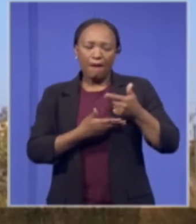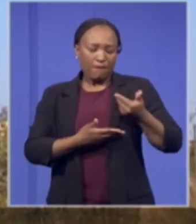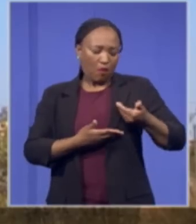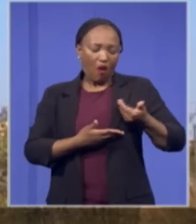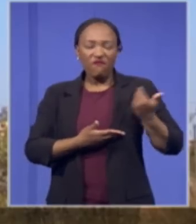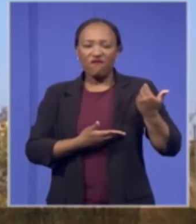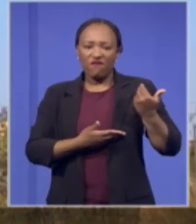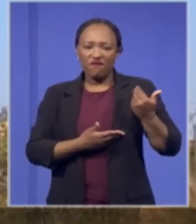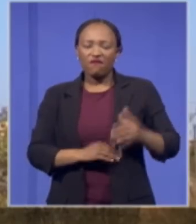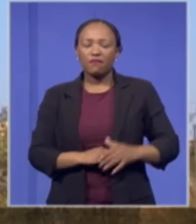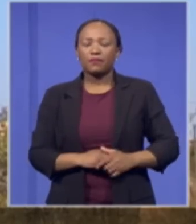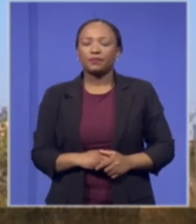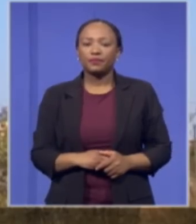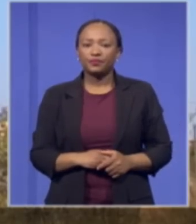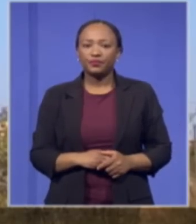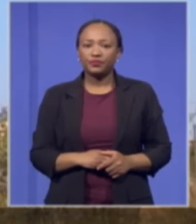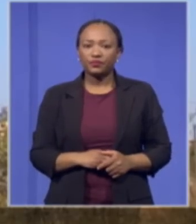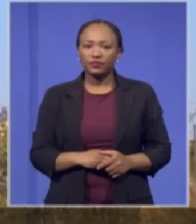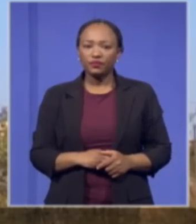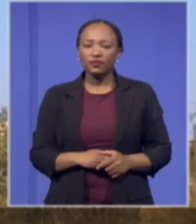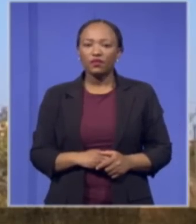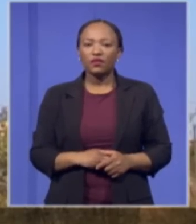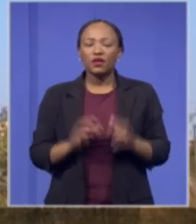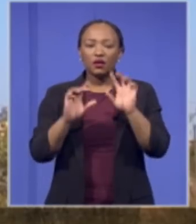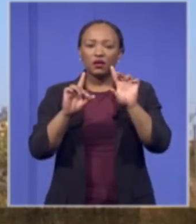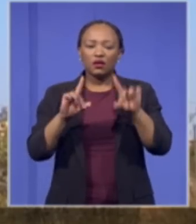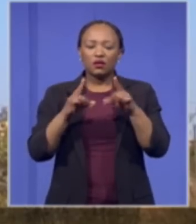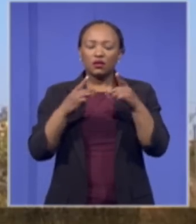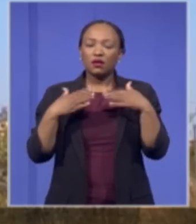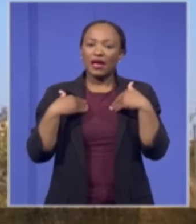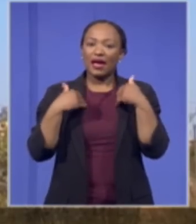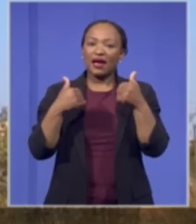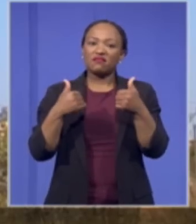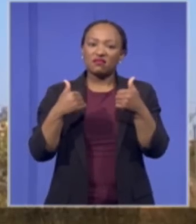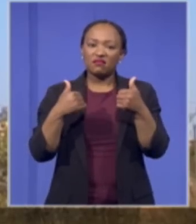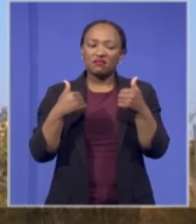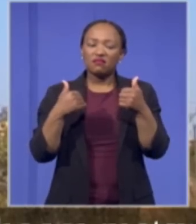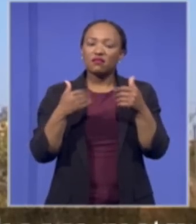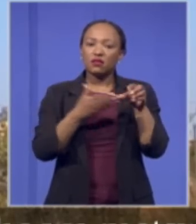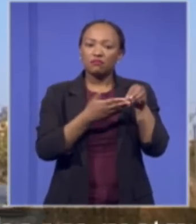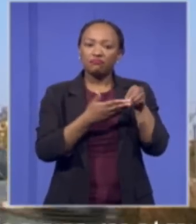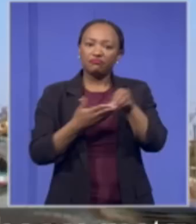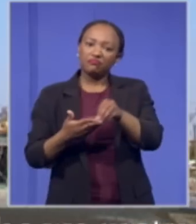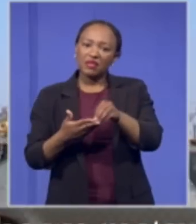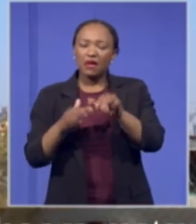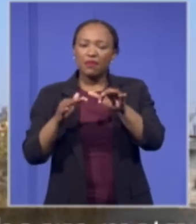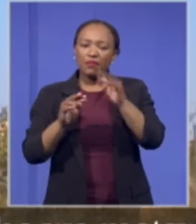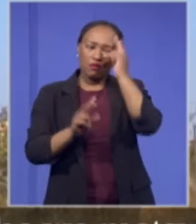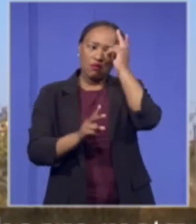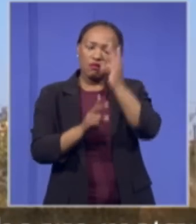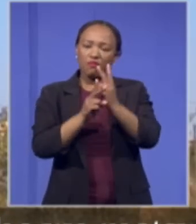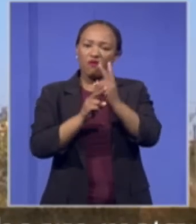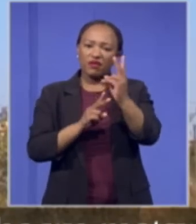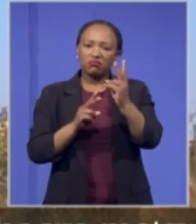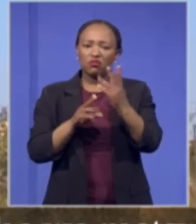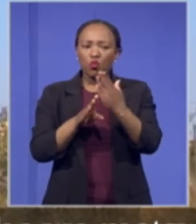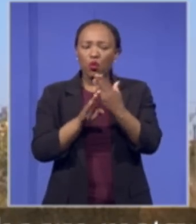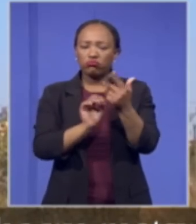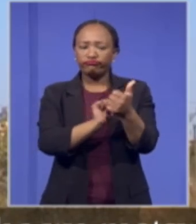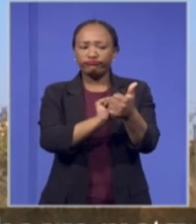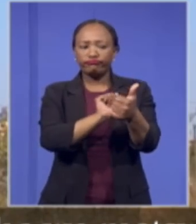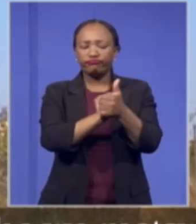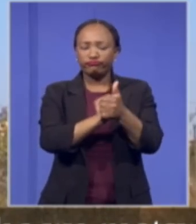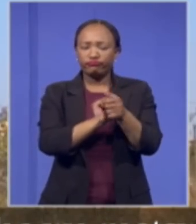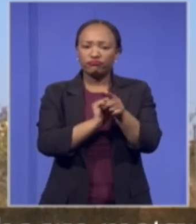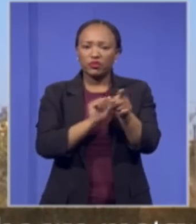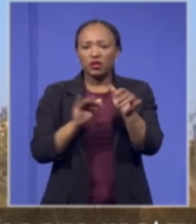Health, they bring all their materials, health professionals or practitioners, and then we work together with them.